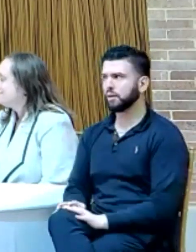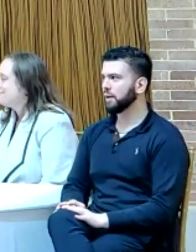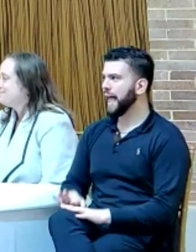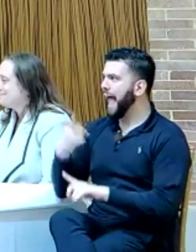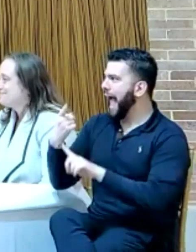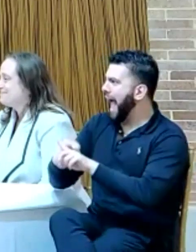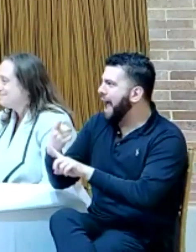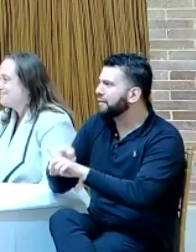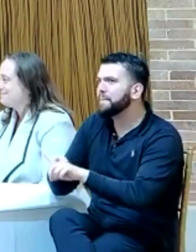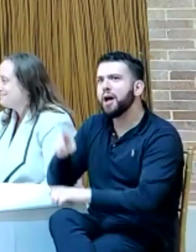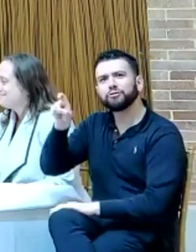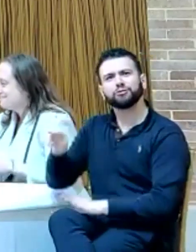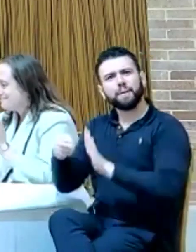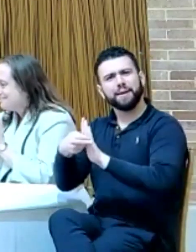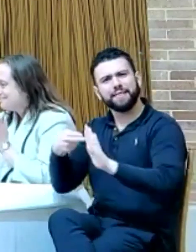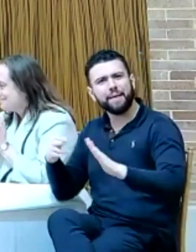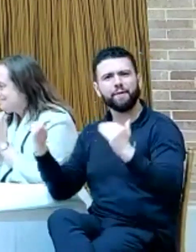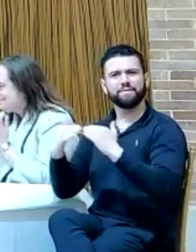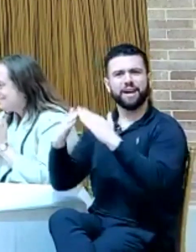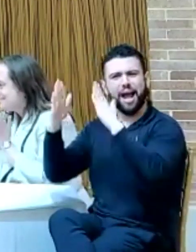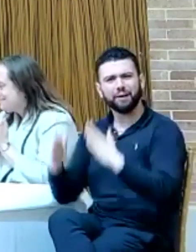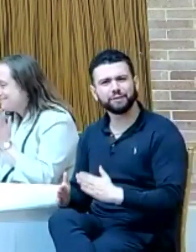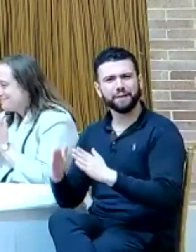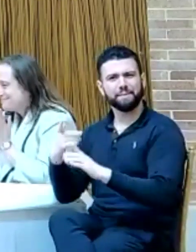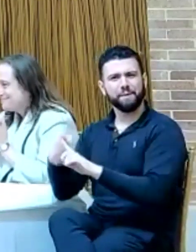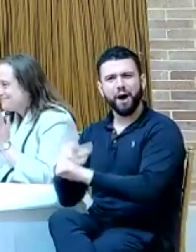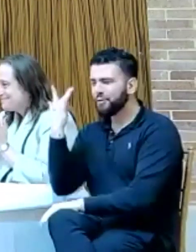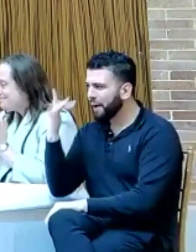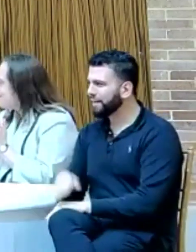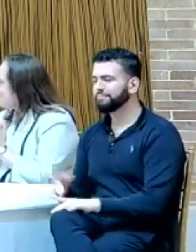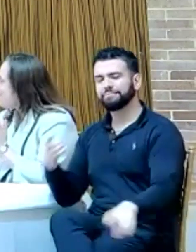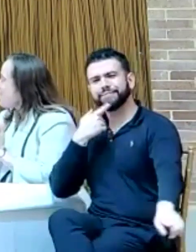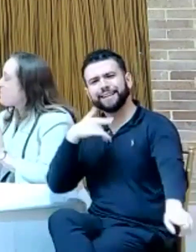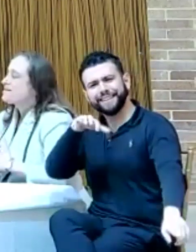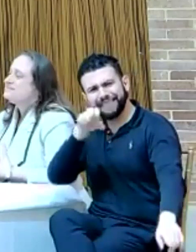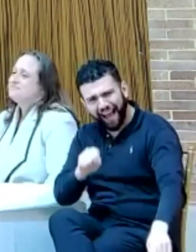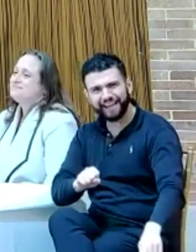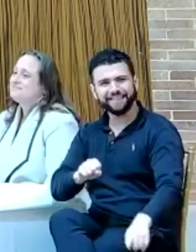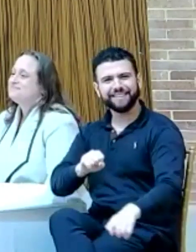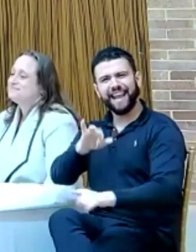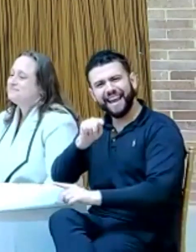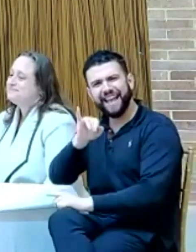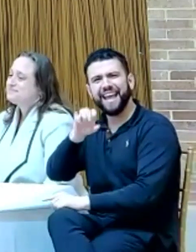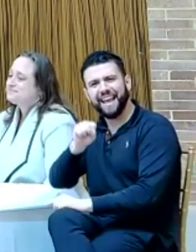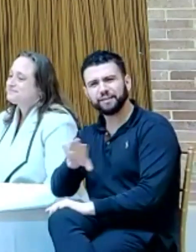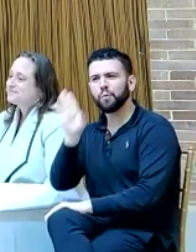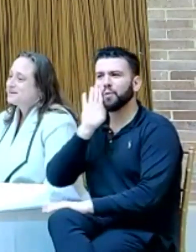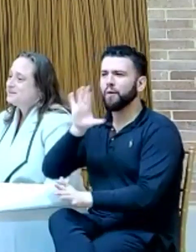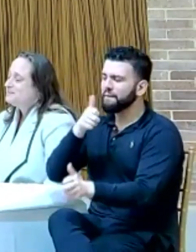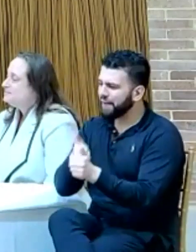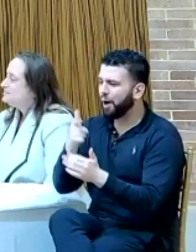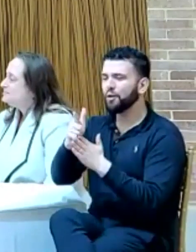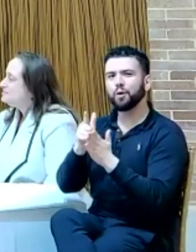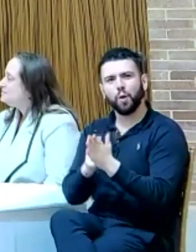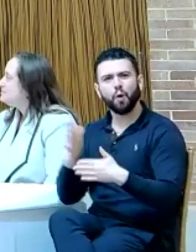housing month it is we're all going to follow the laws as